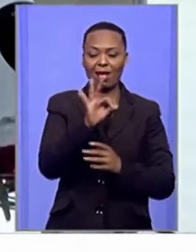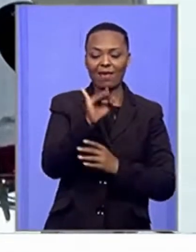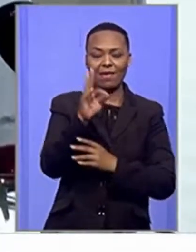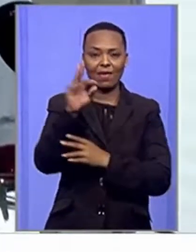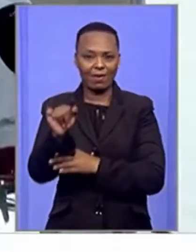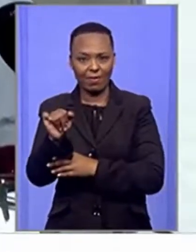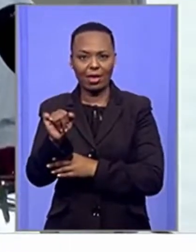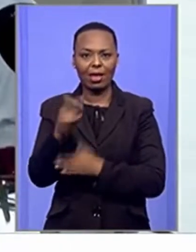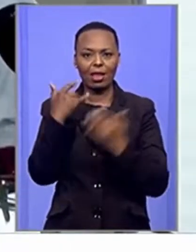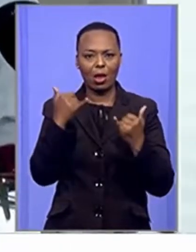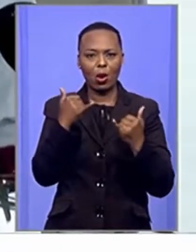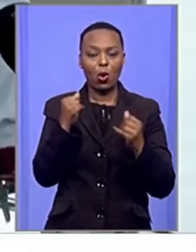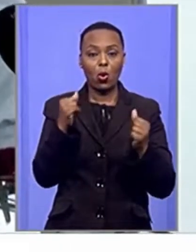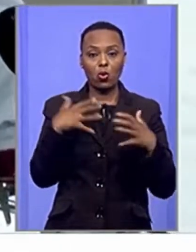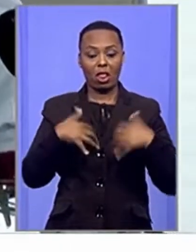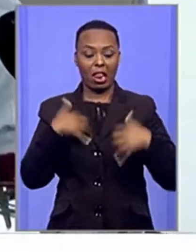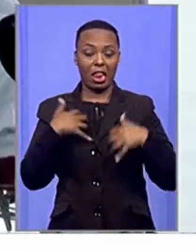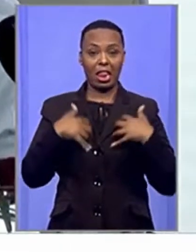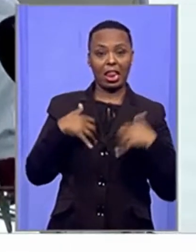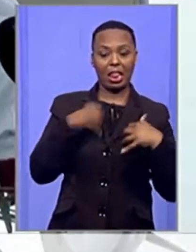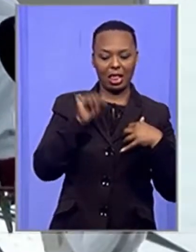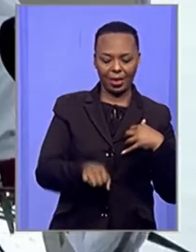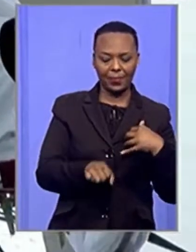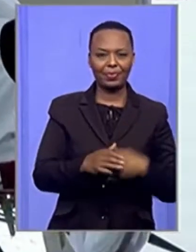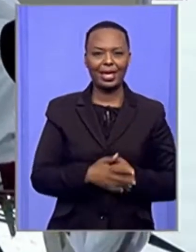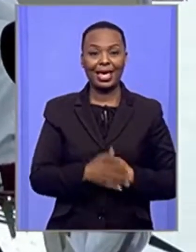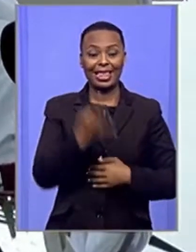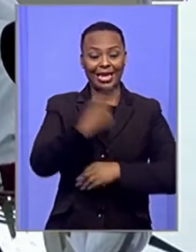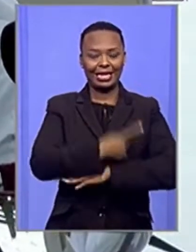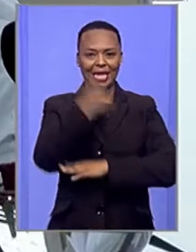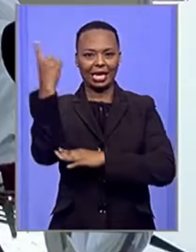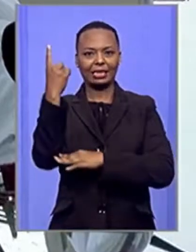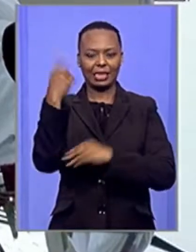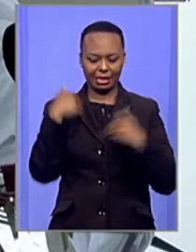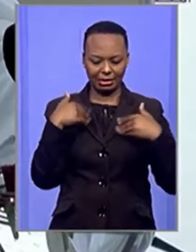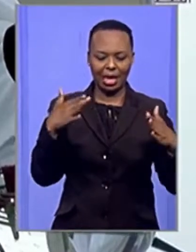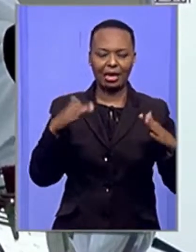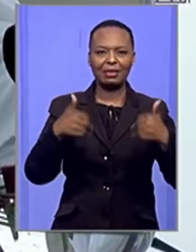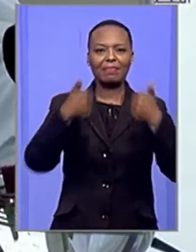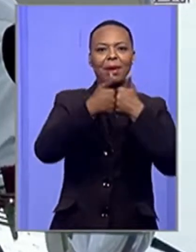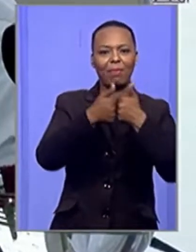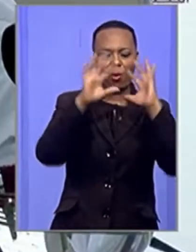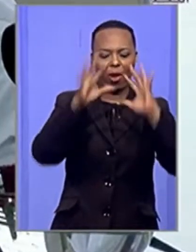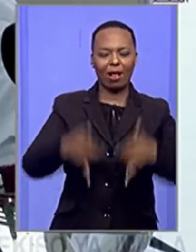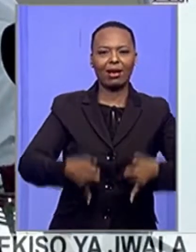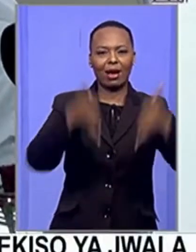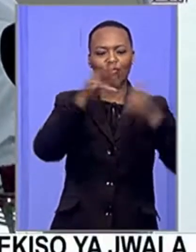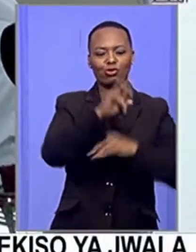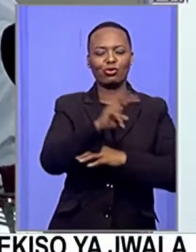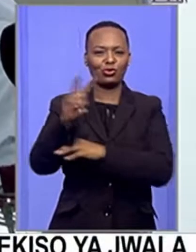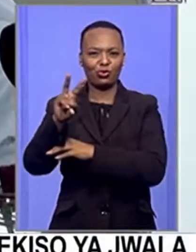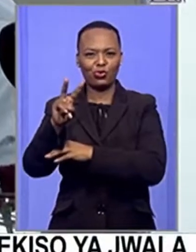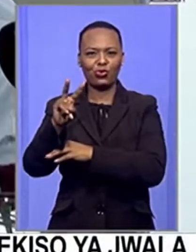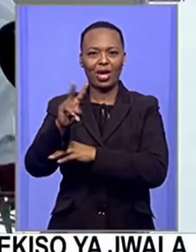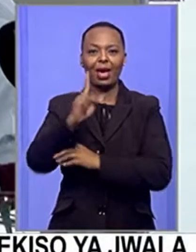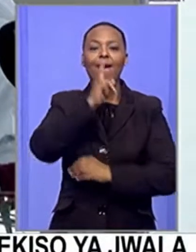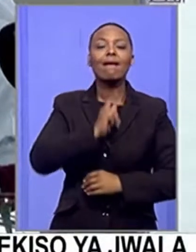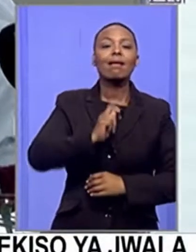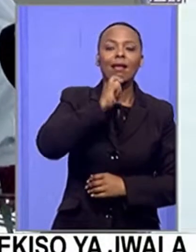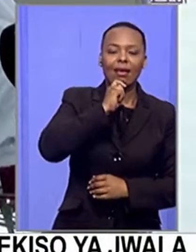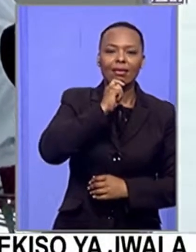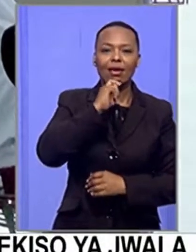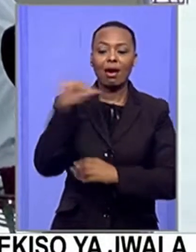is really in the air. With only 3 days to go until the FIFA World Cup 2022 kicks off, Qatar Airways